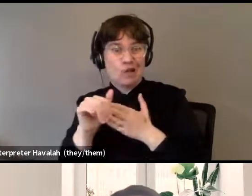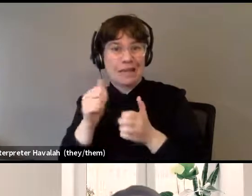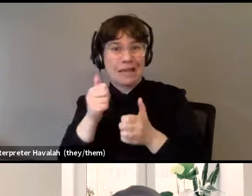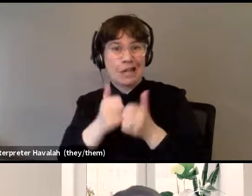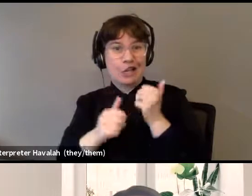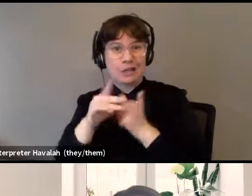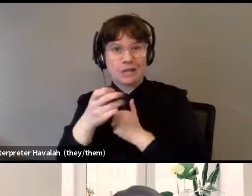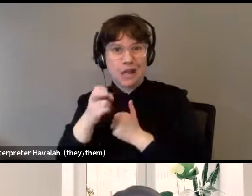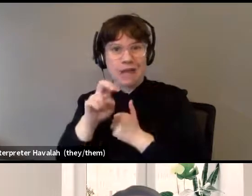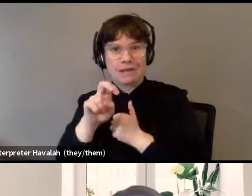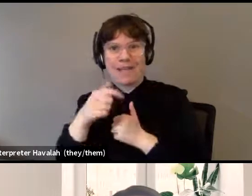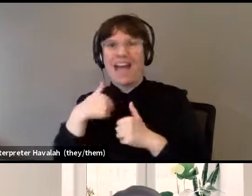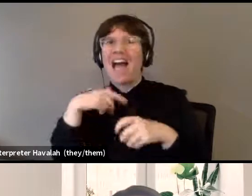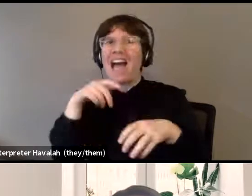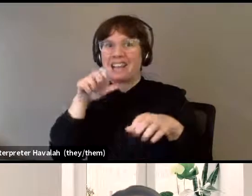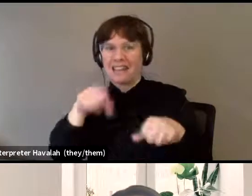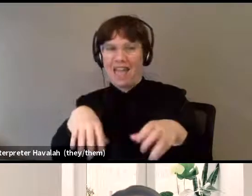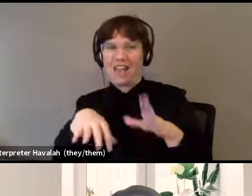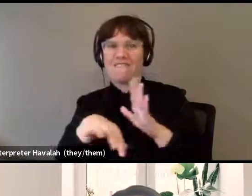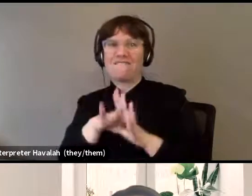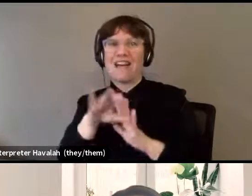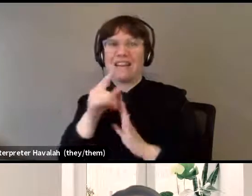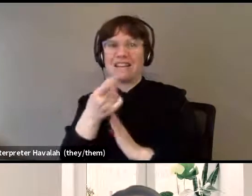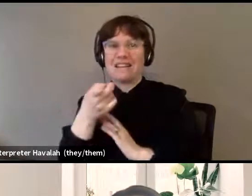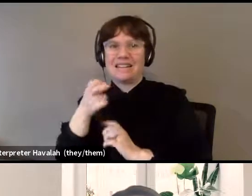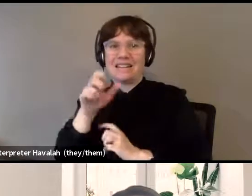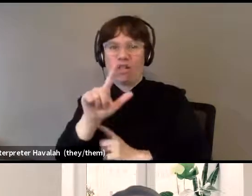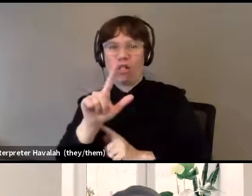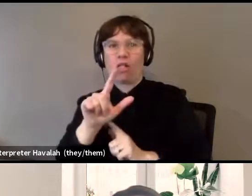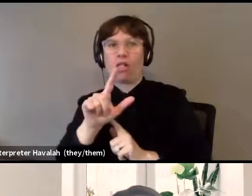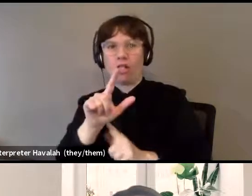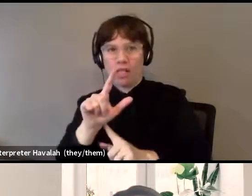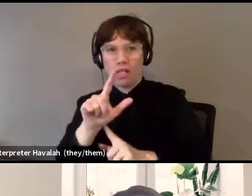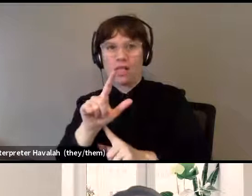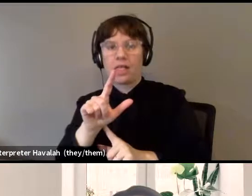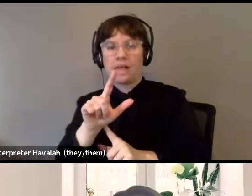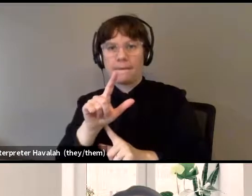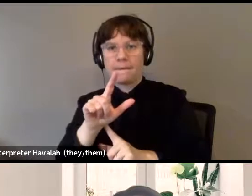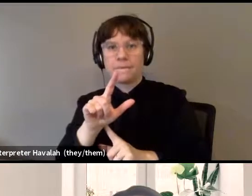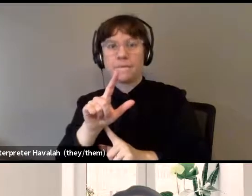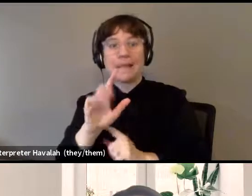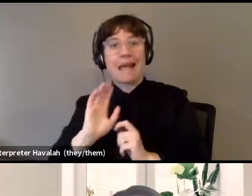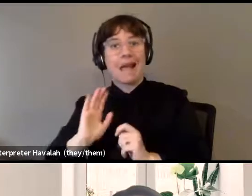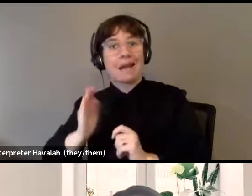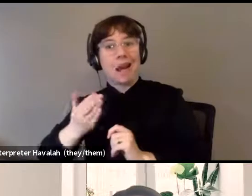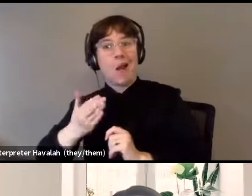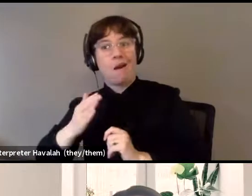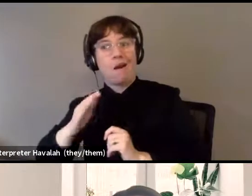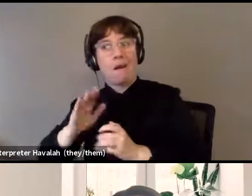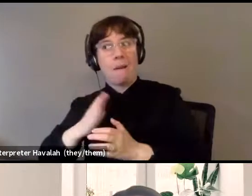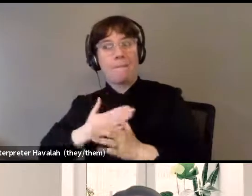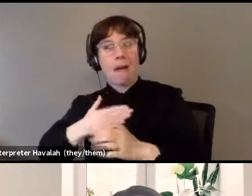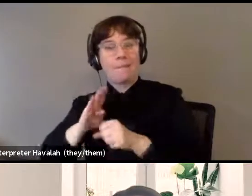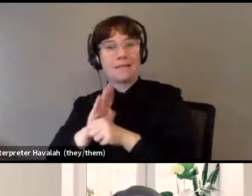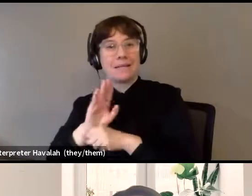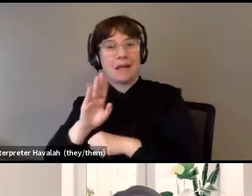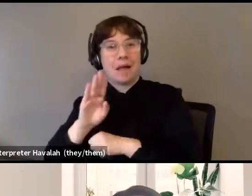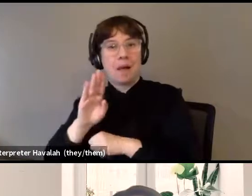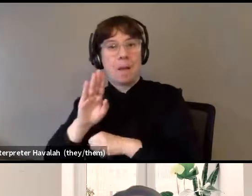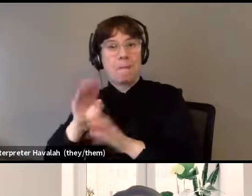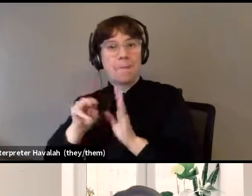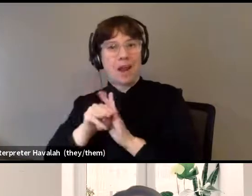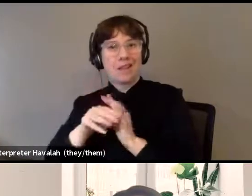deals. And I've also become very good at just, with the model we have, currently being able to say,